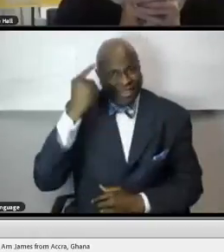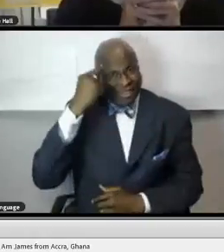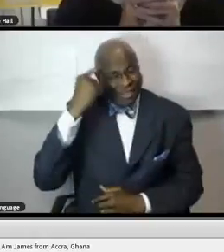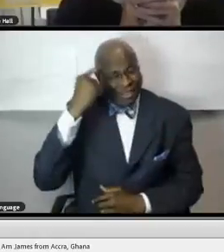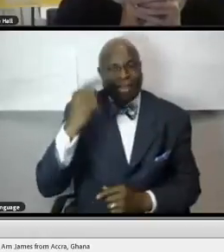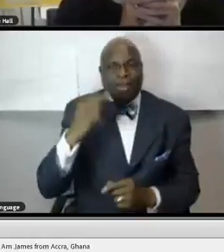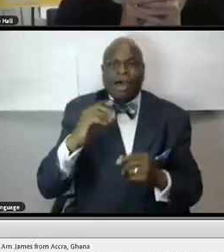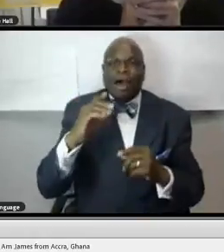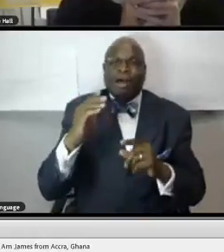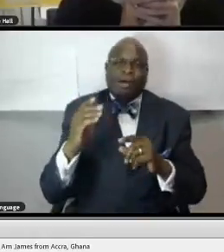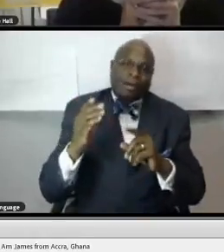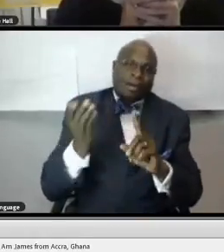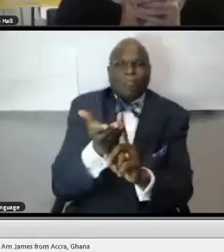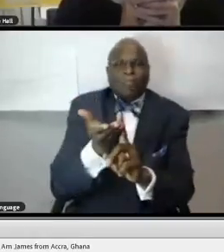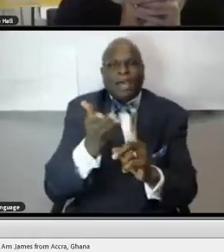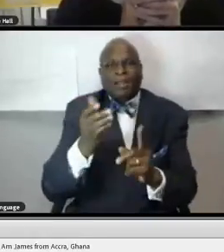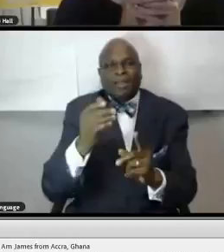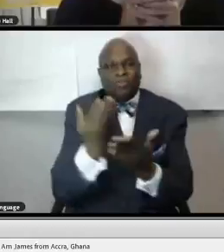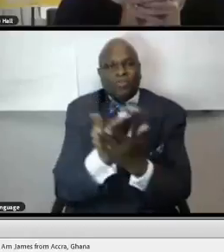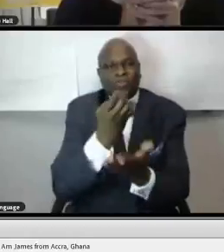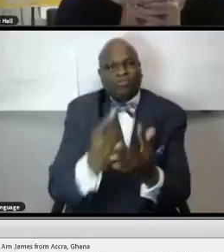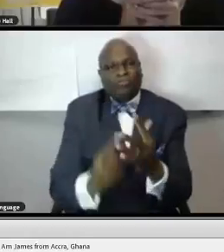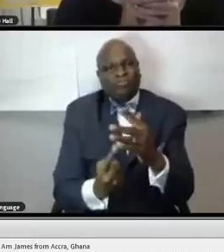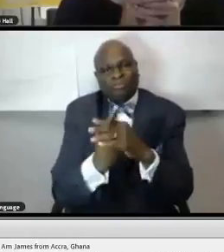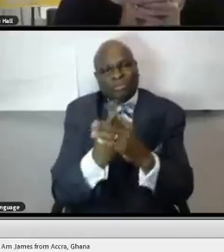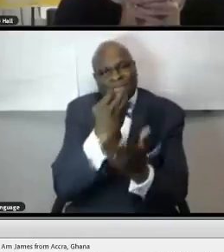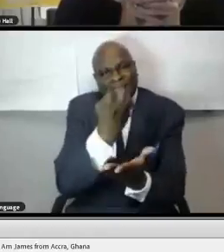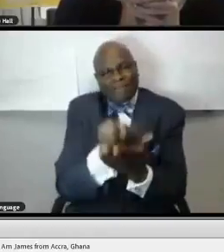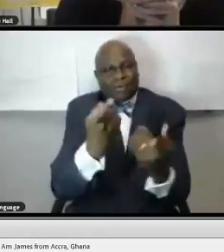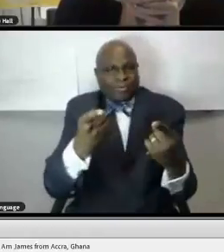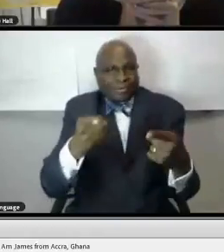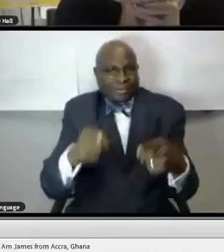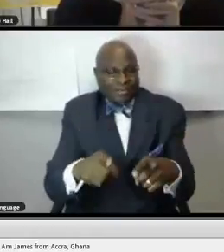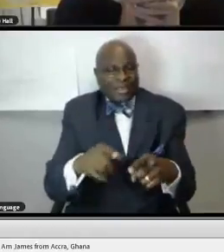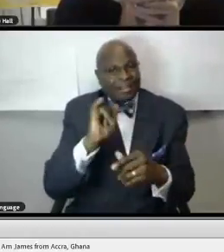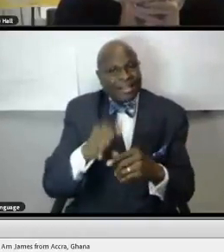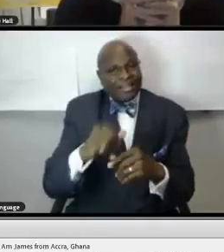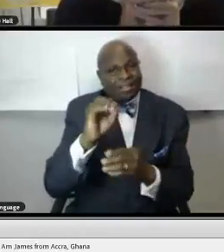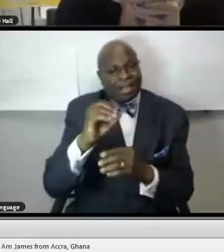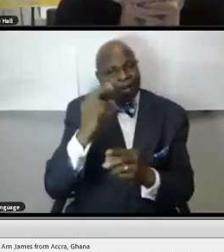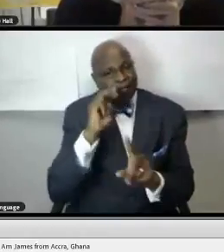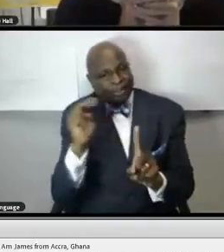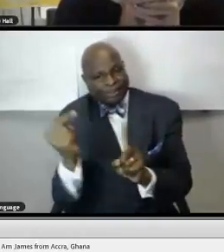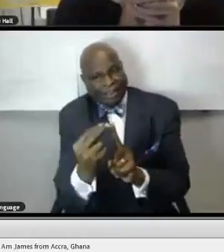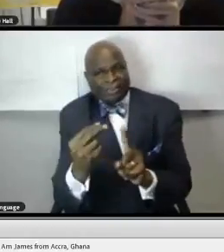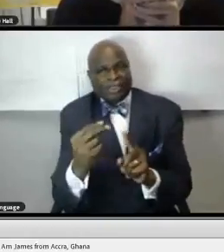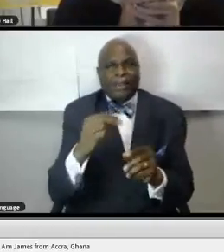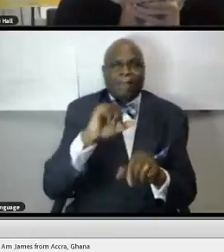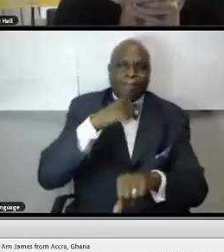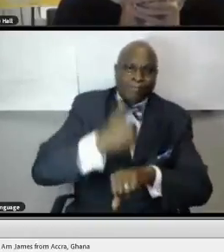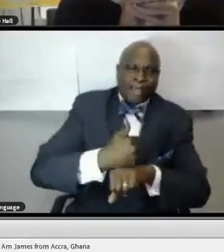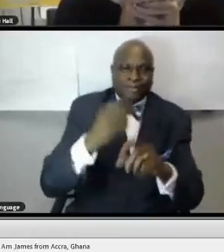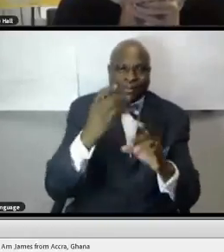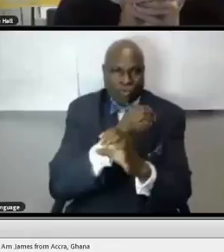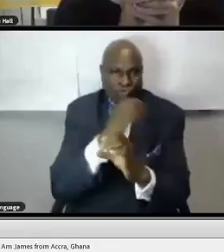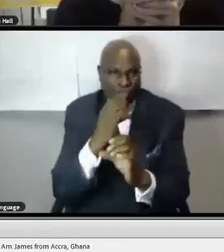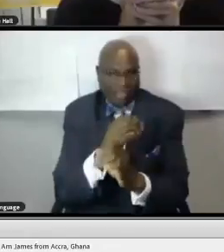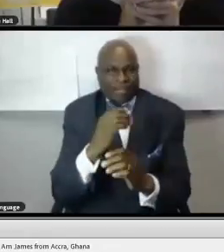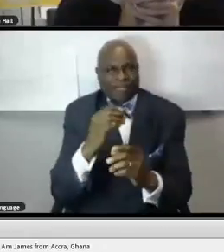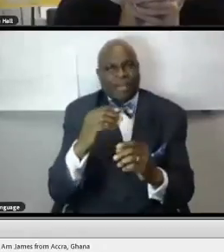compelling new and emerging evidence about what's going on. This is a perception-based calculation